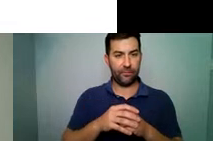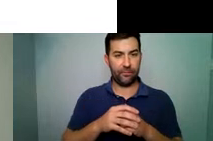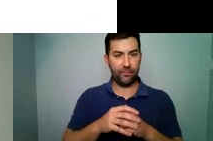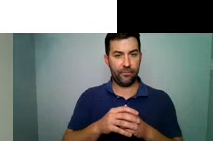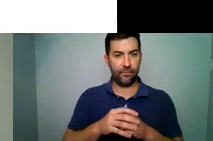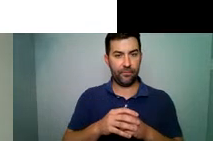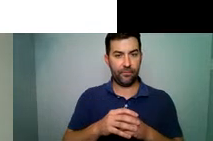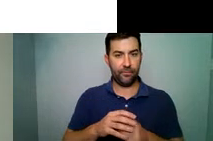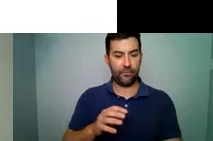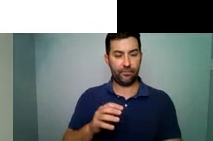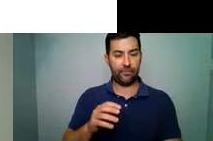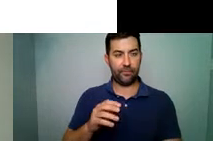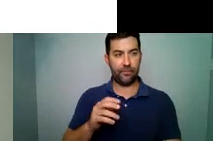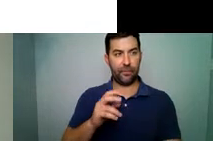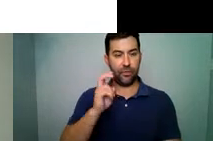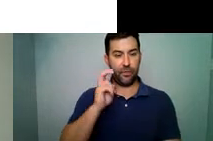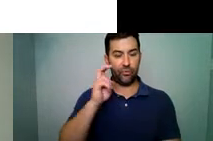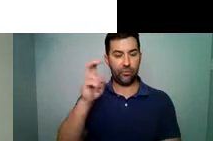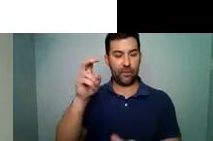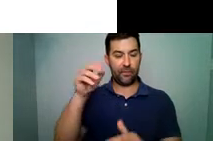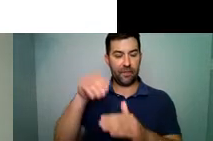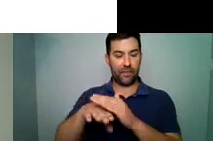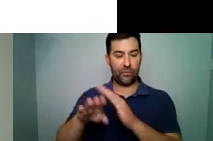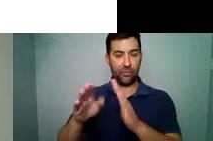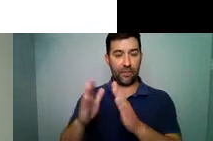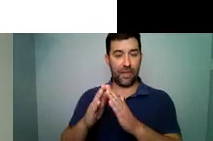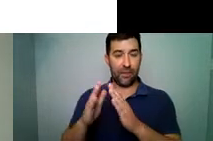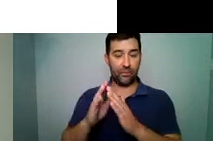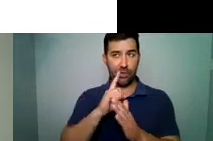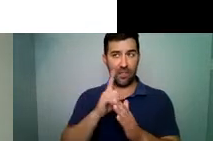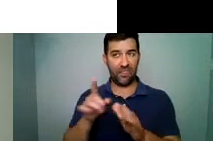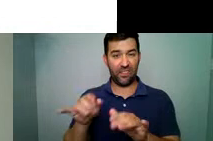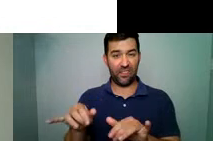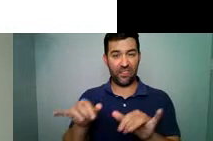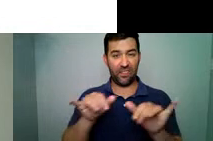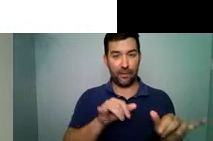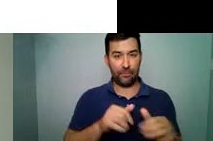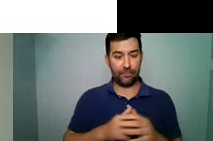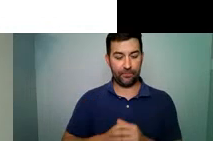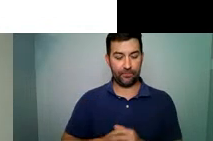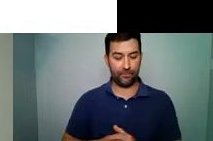the trip into town is virtually identical.